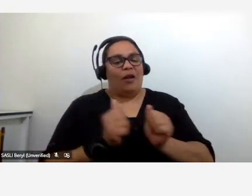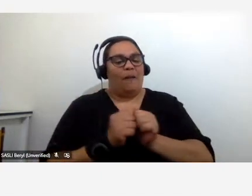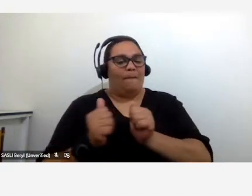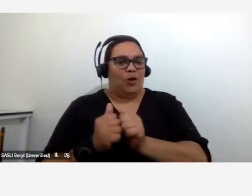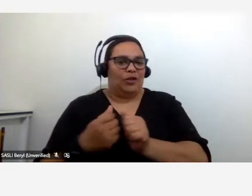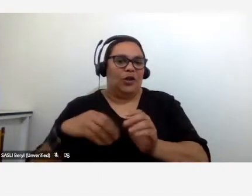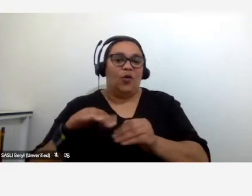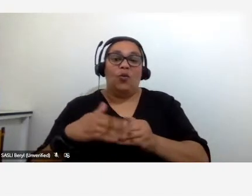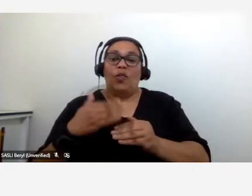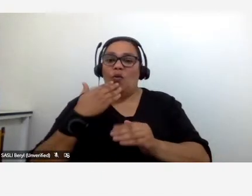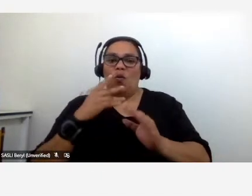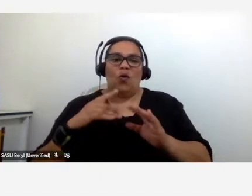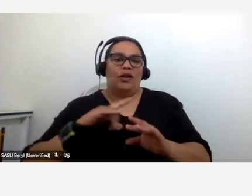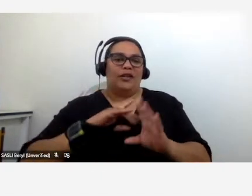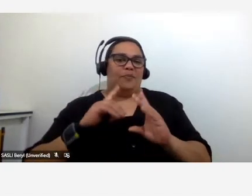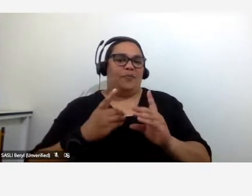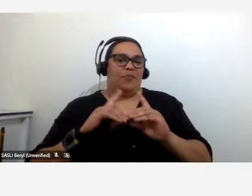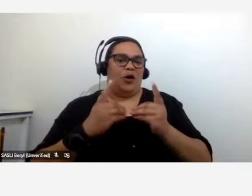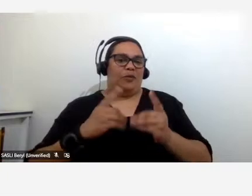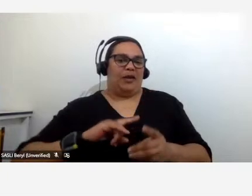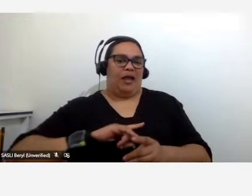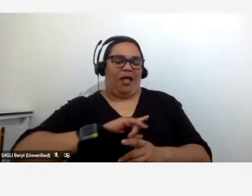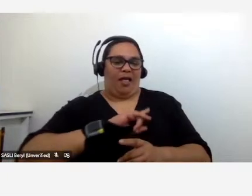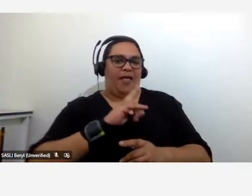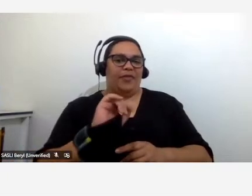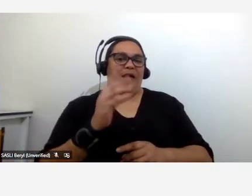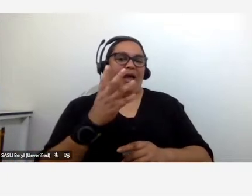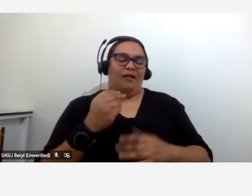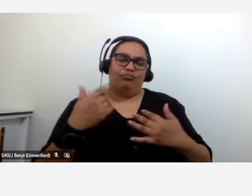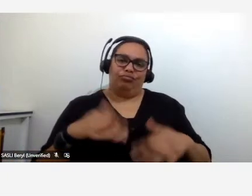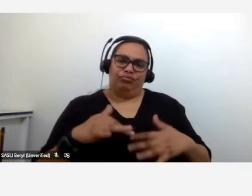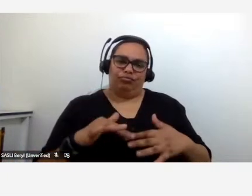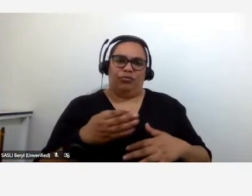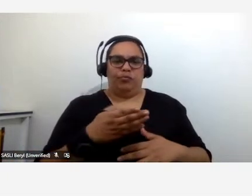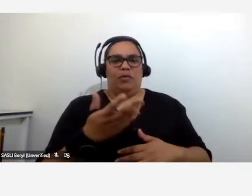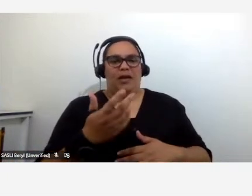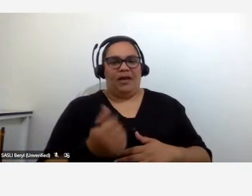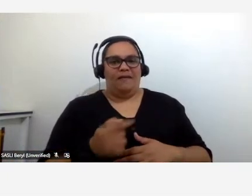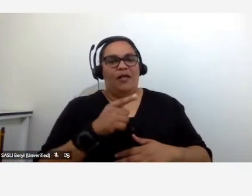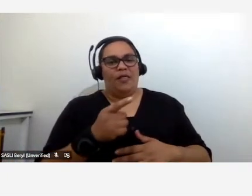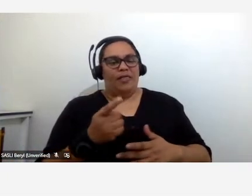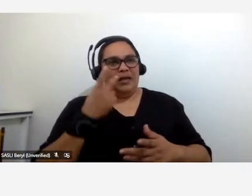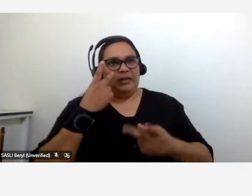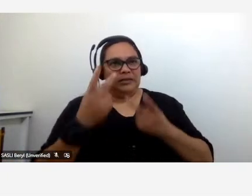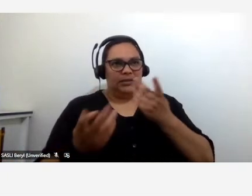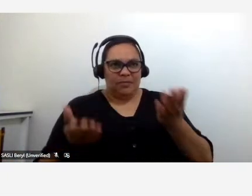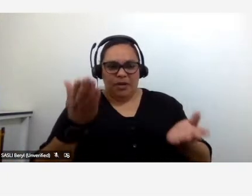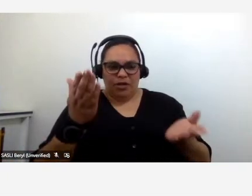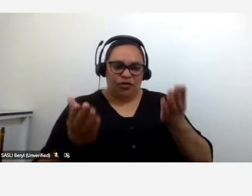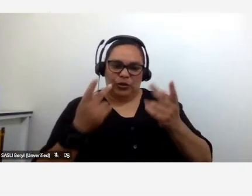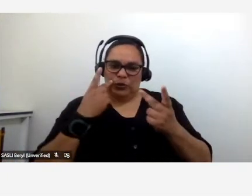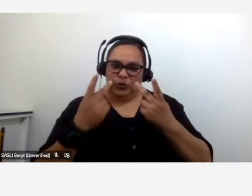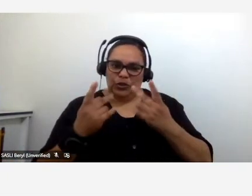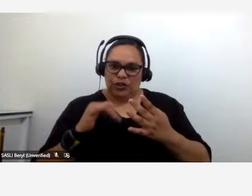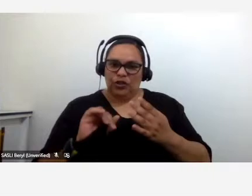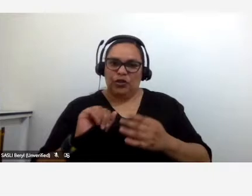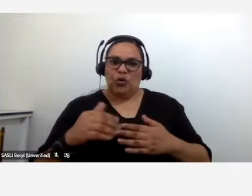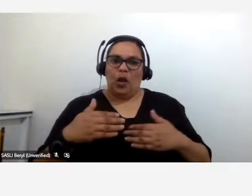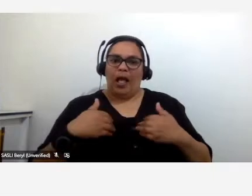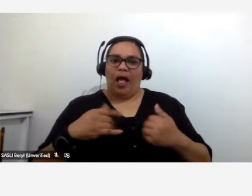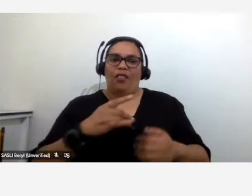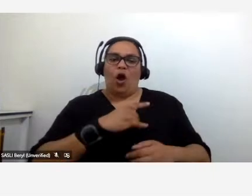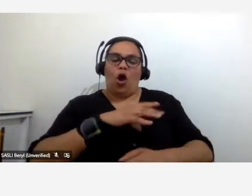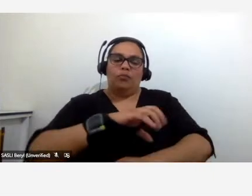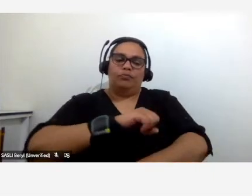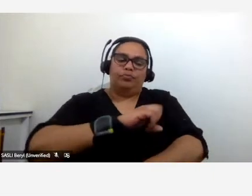with health, where there's a biokineticist there who's measuring their health heart